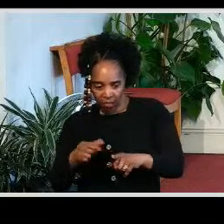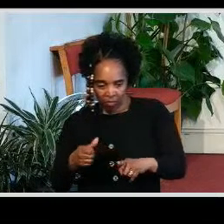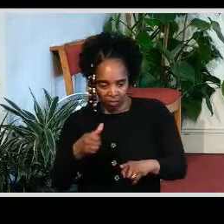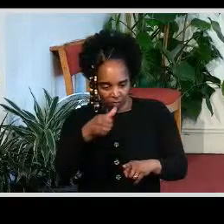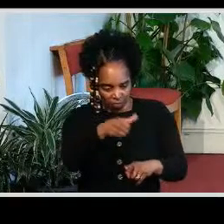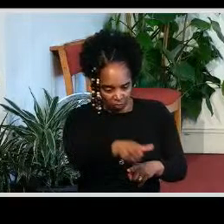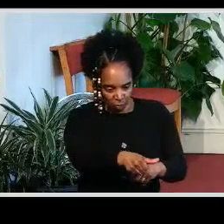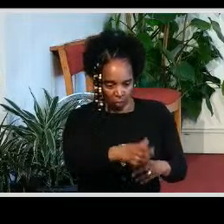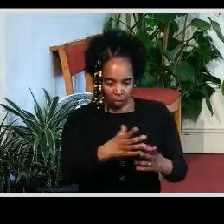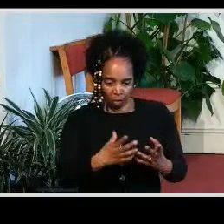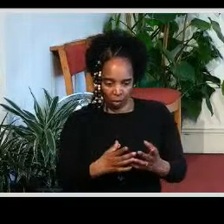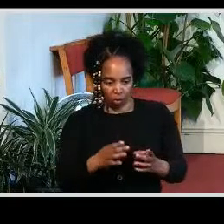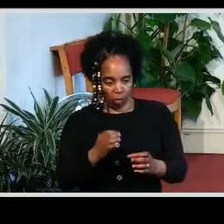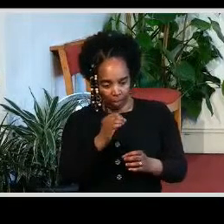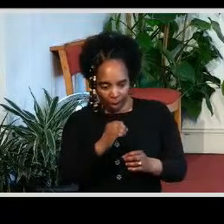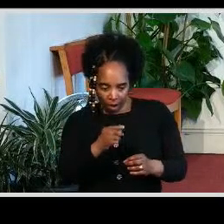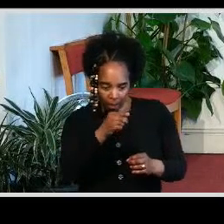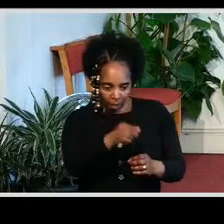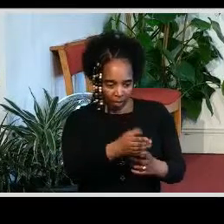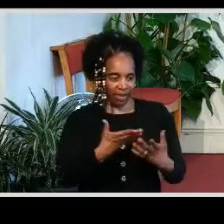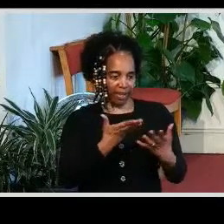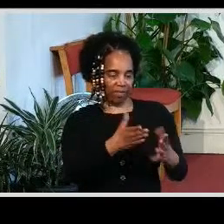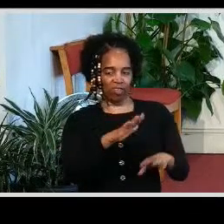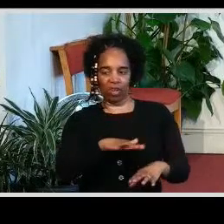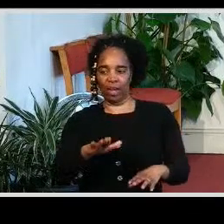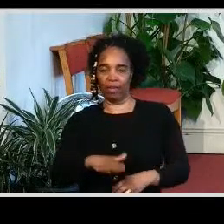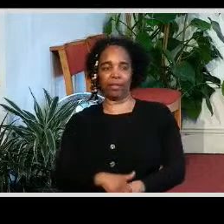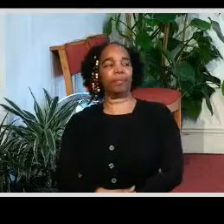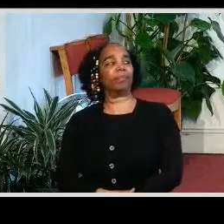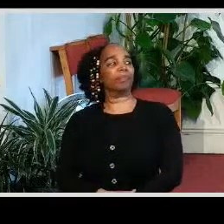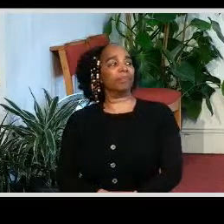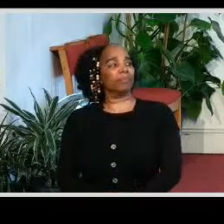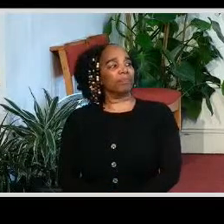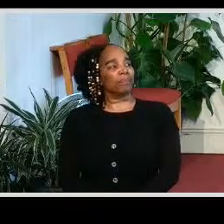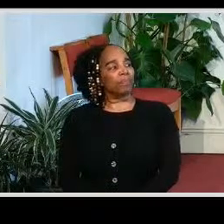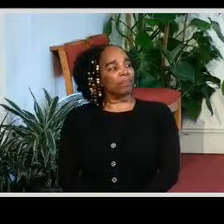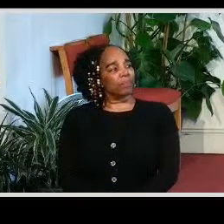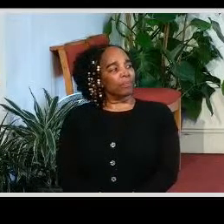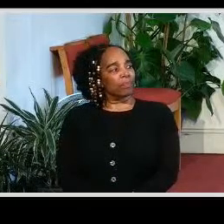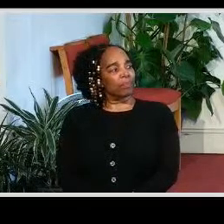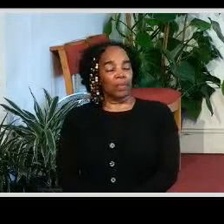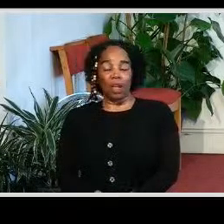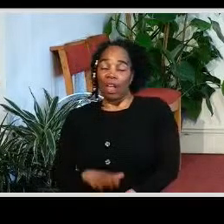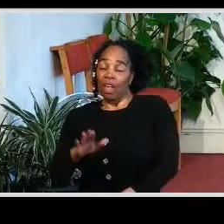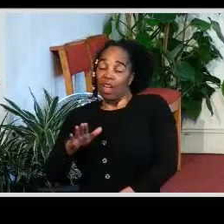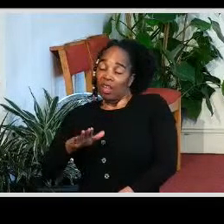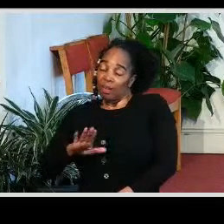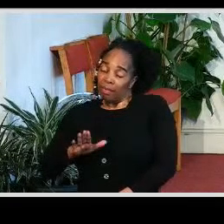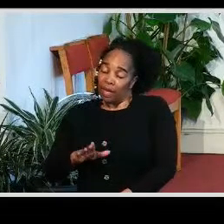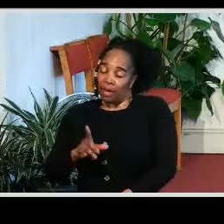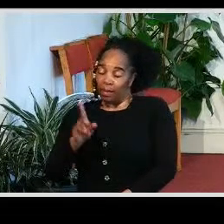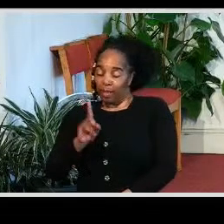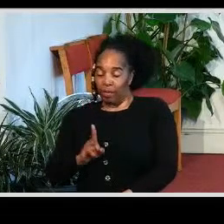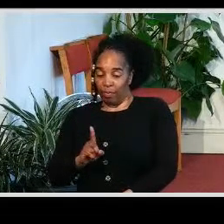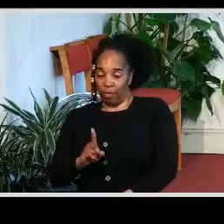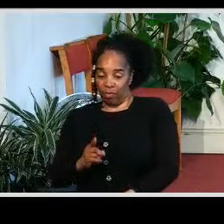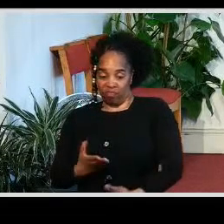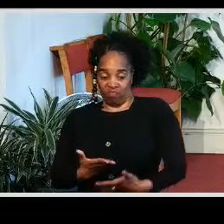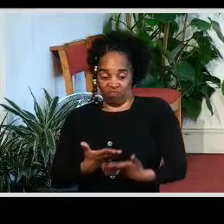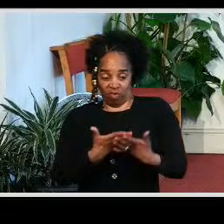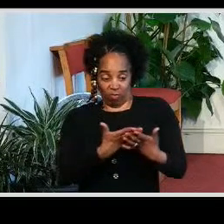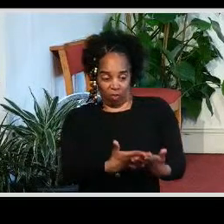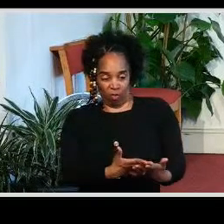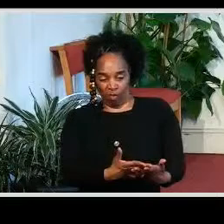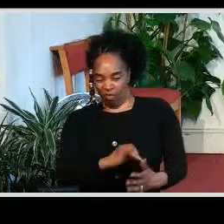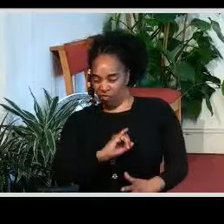what we often find is that people might be rewarding the wrong thing. So when a child